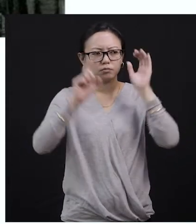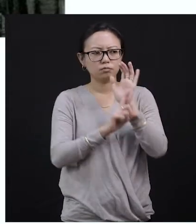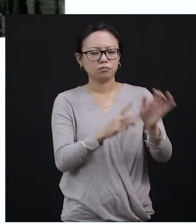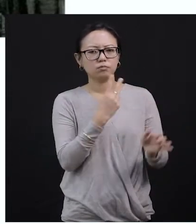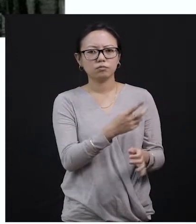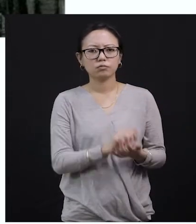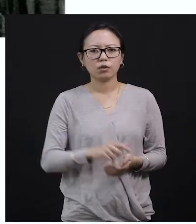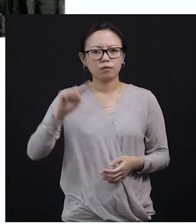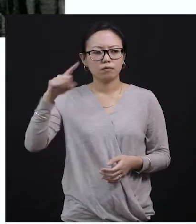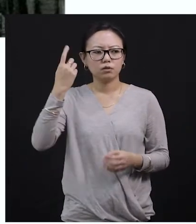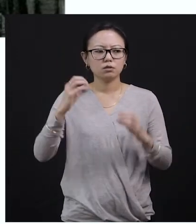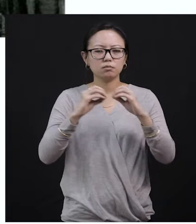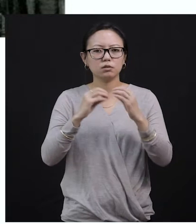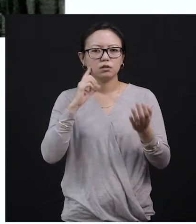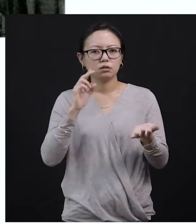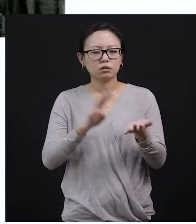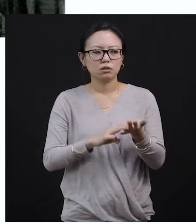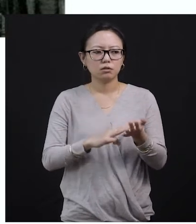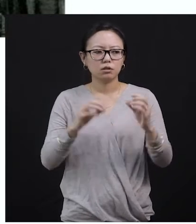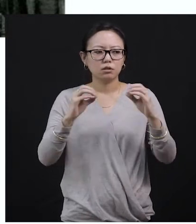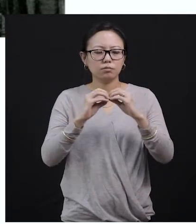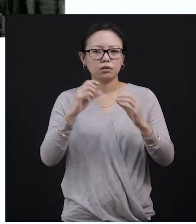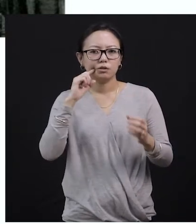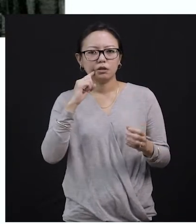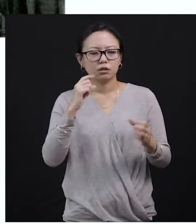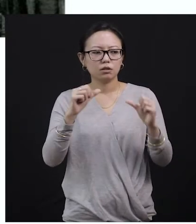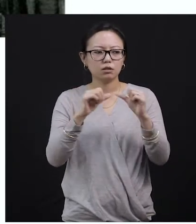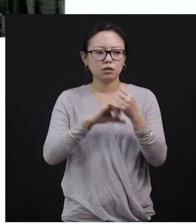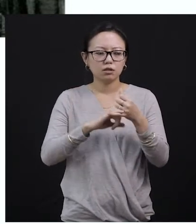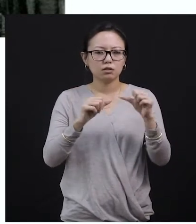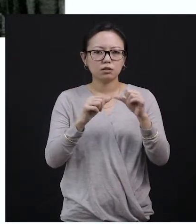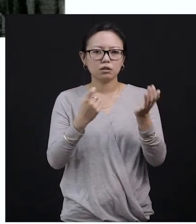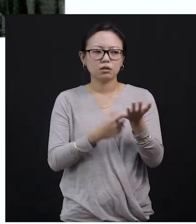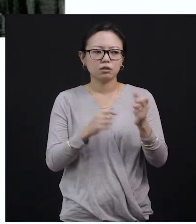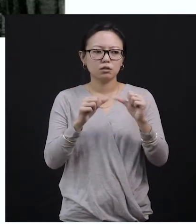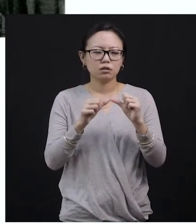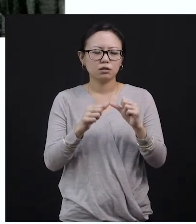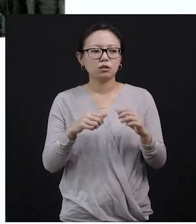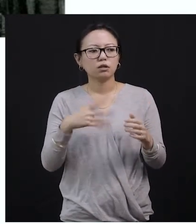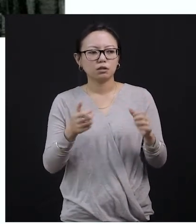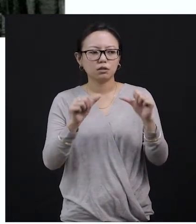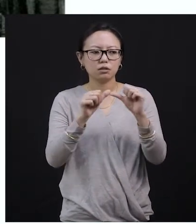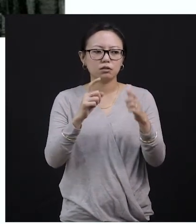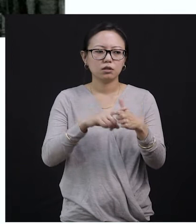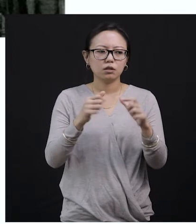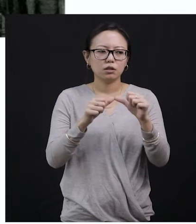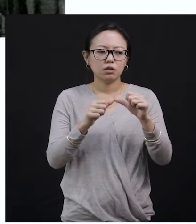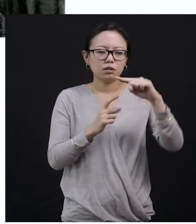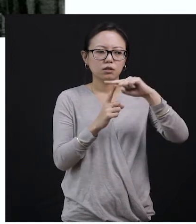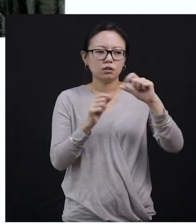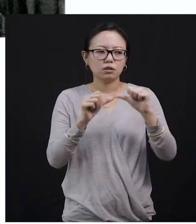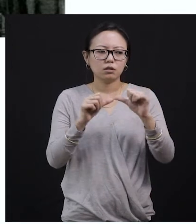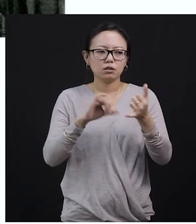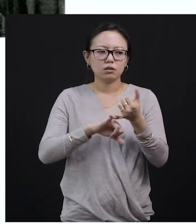Bimbisara and this one is Ajatashatru. I'm sorry I couldn't get a better image because since these kings are